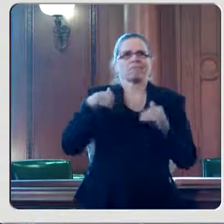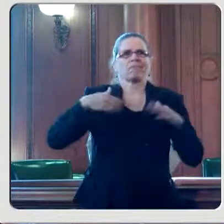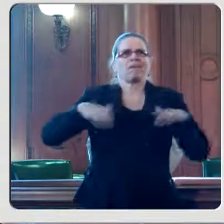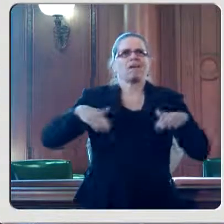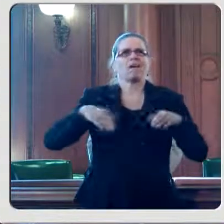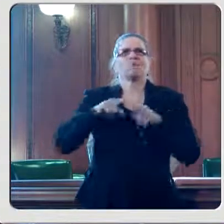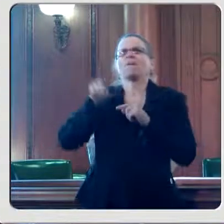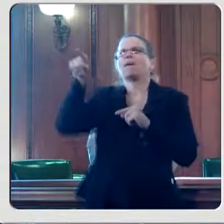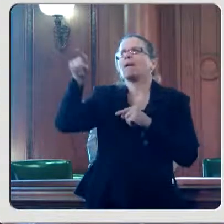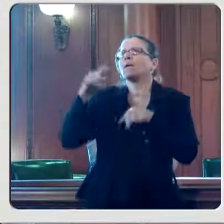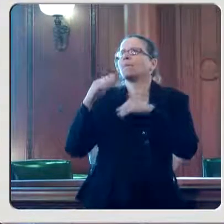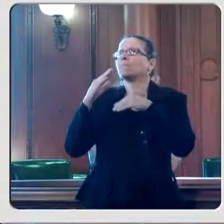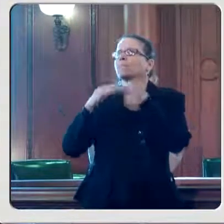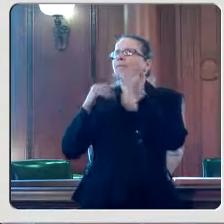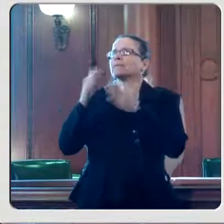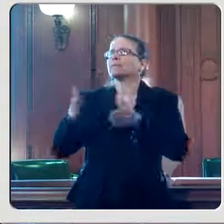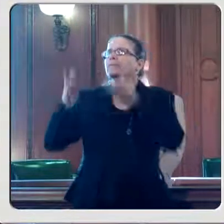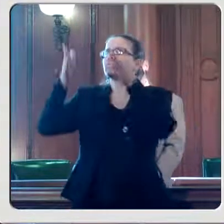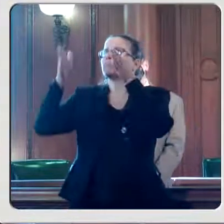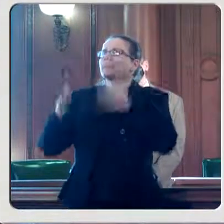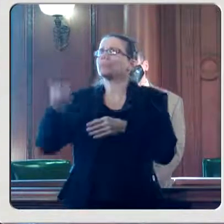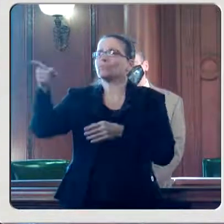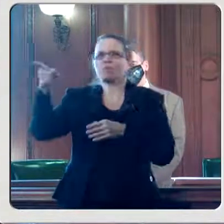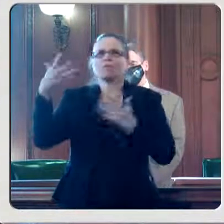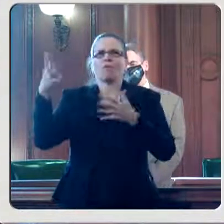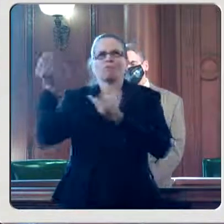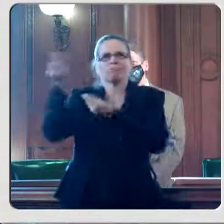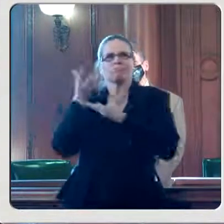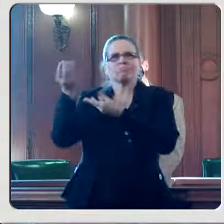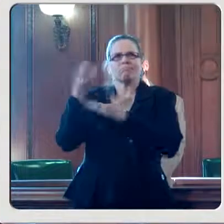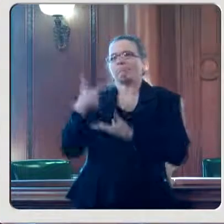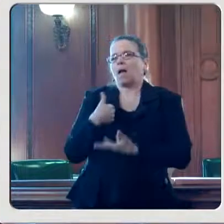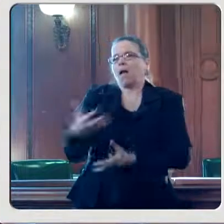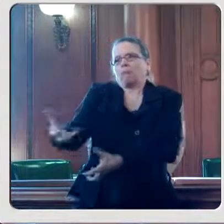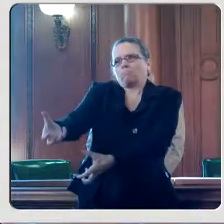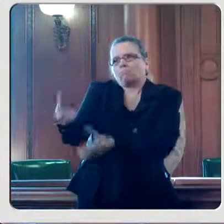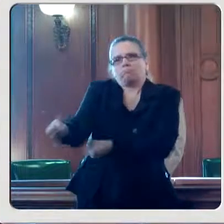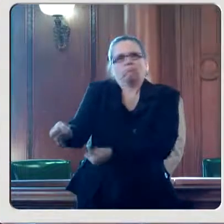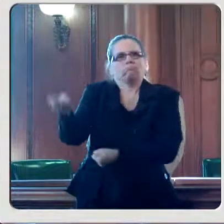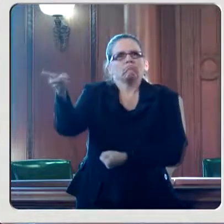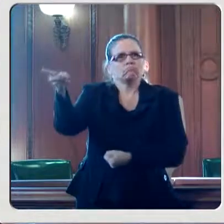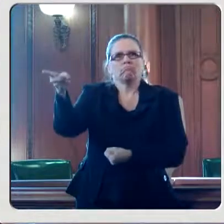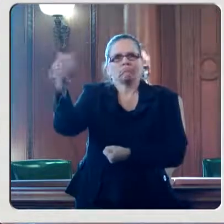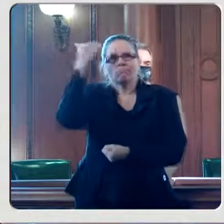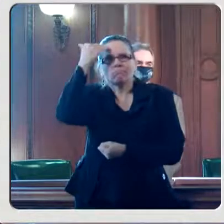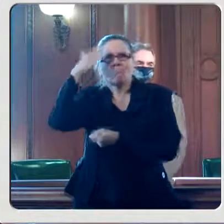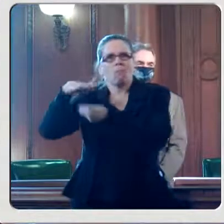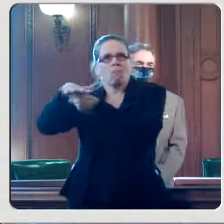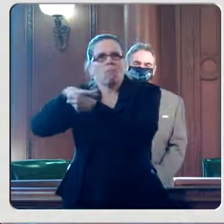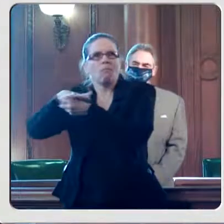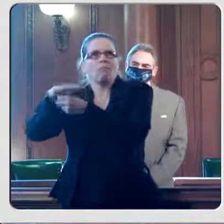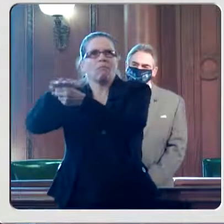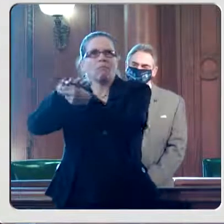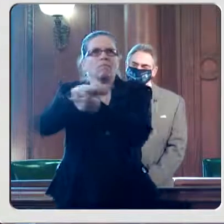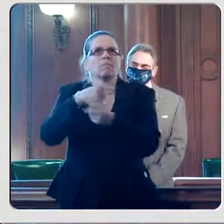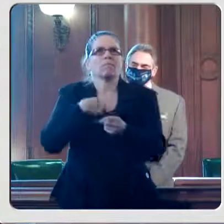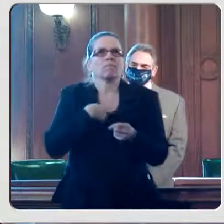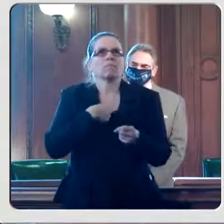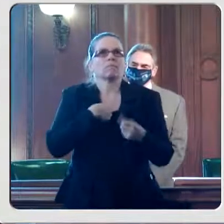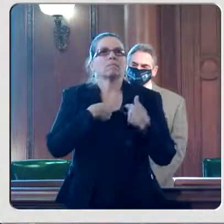department has, and so prior to standing up a site, we would do a brief tour just to make